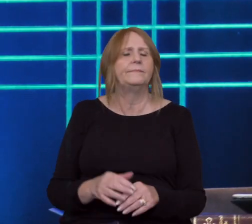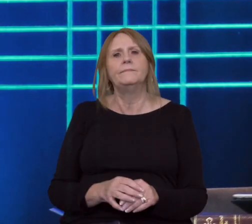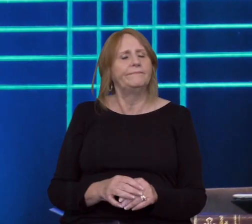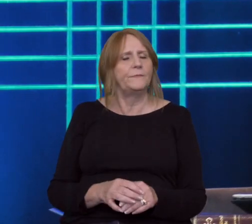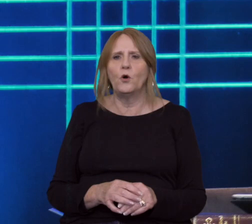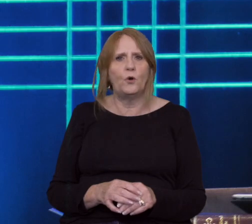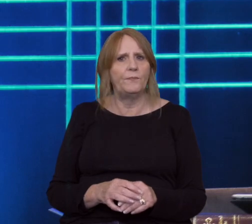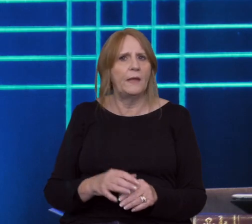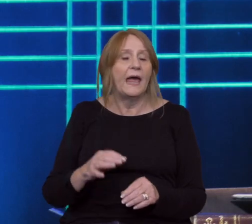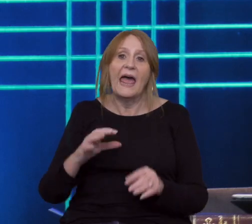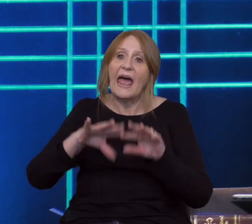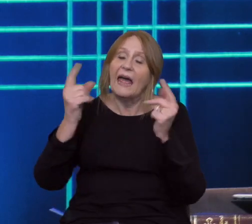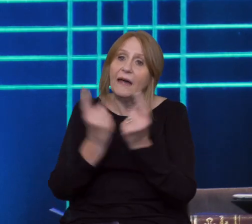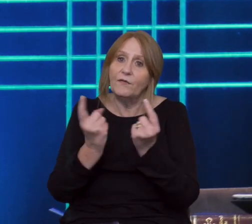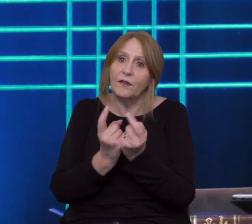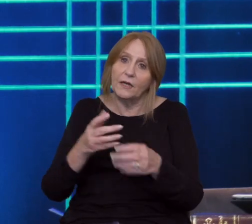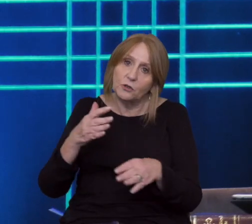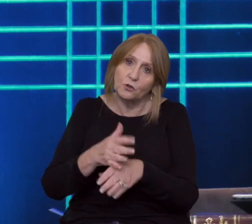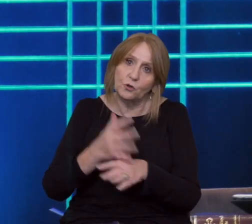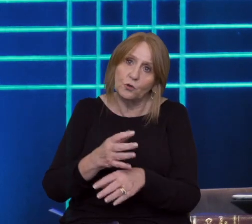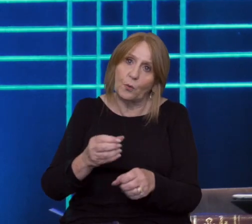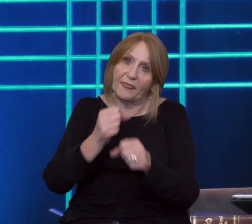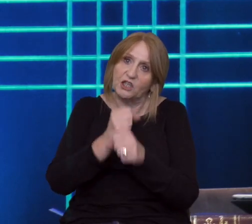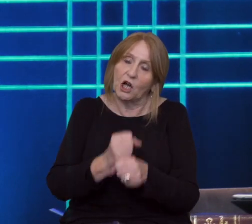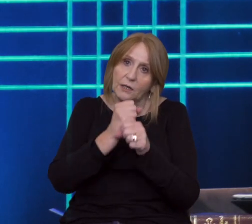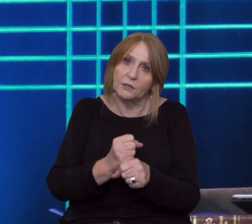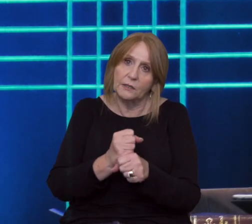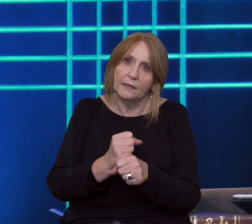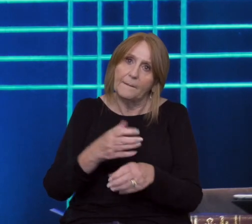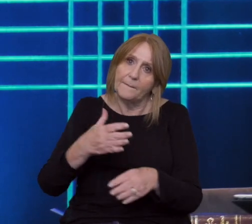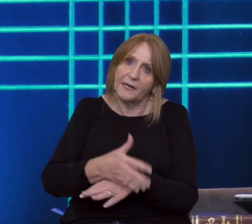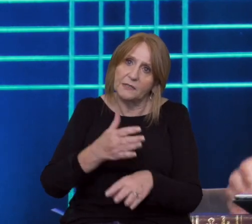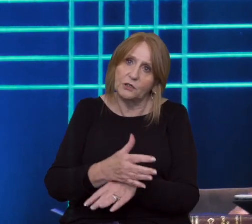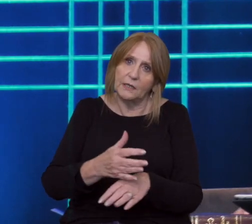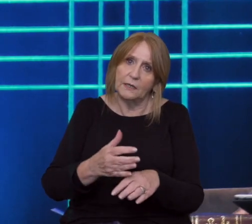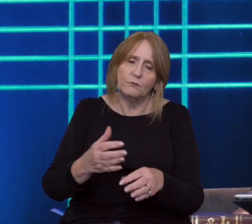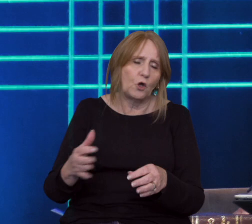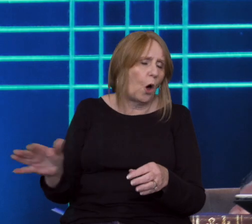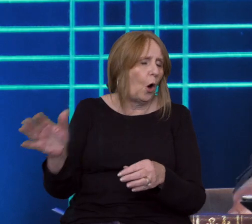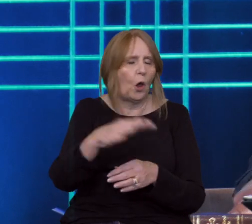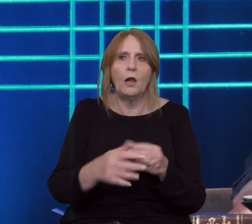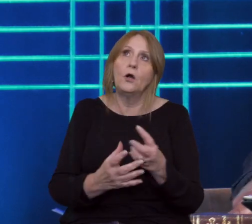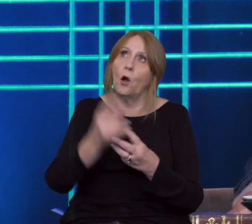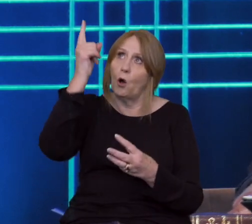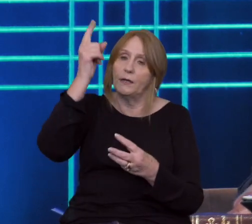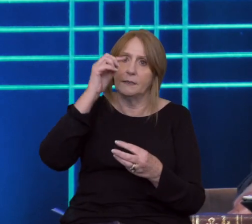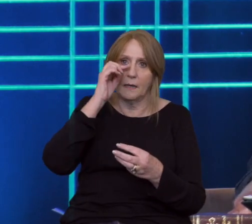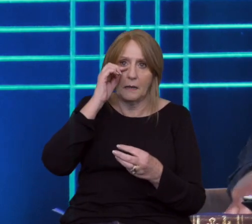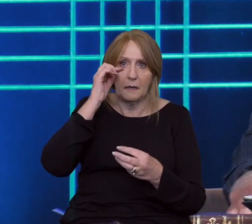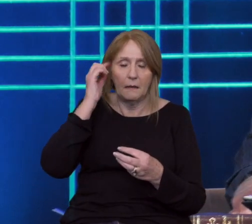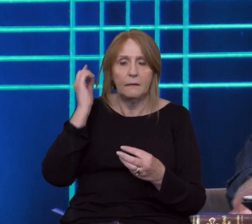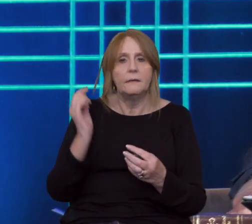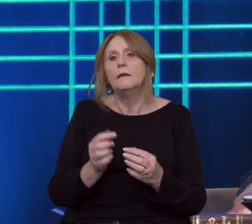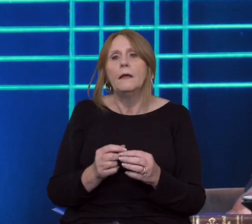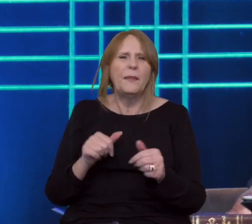its ministry, God did it all. And He's done a great job, and He's not stopped yet. The